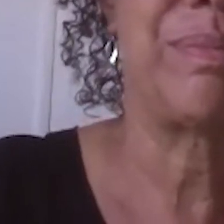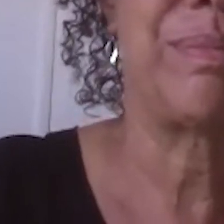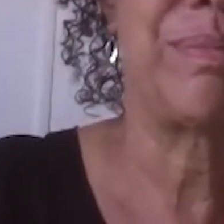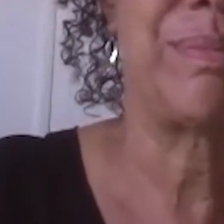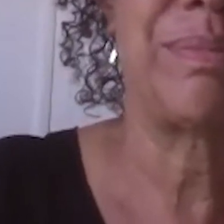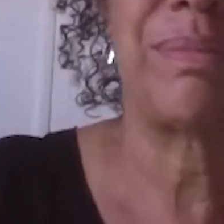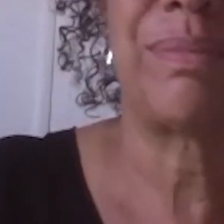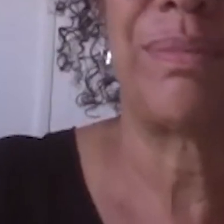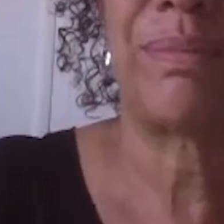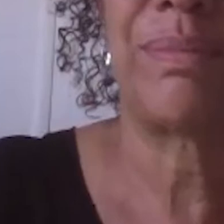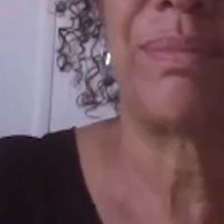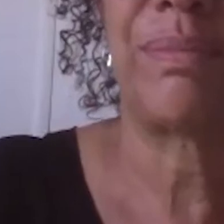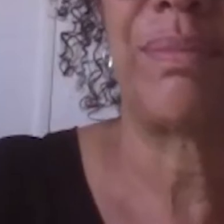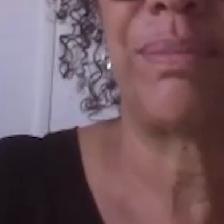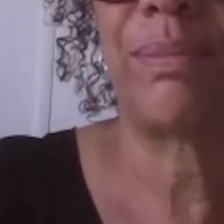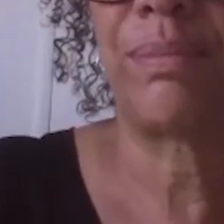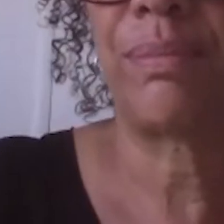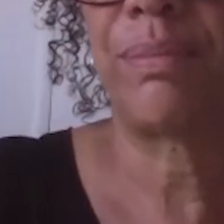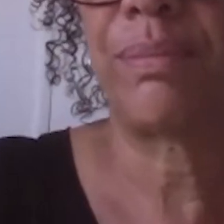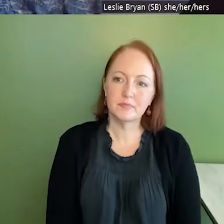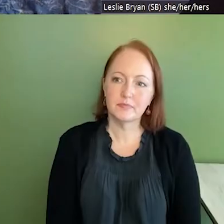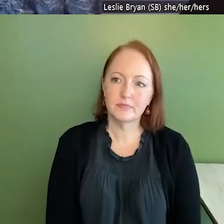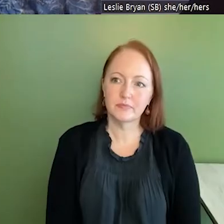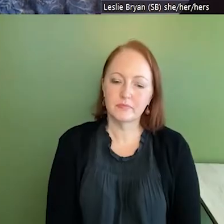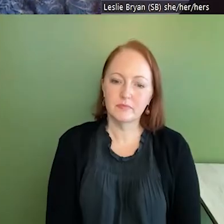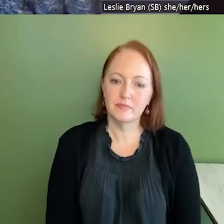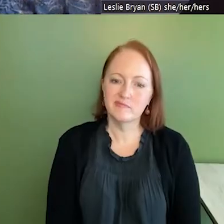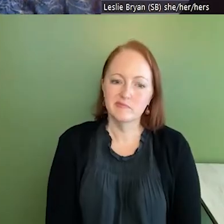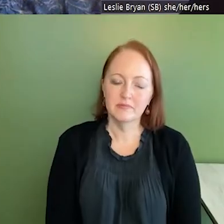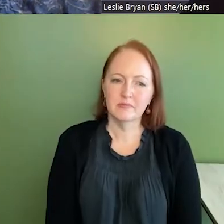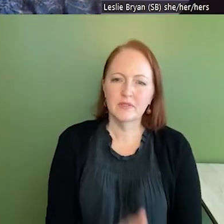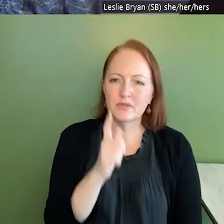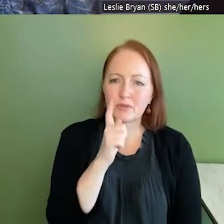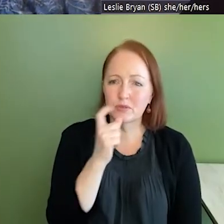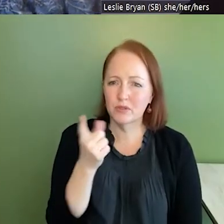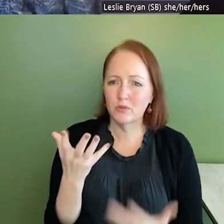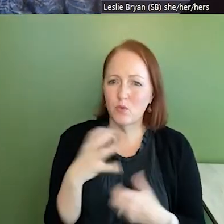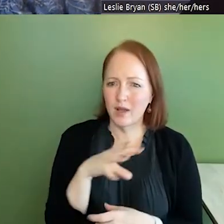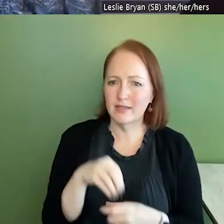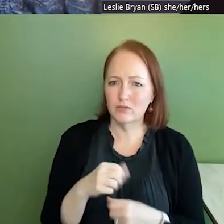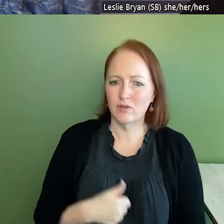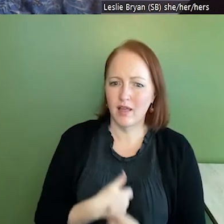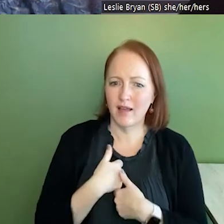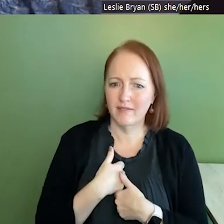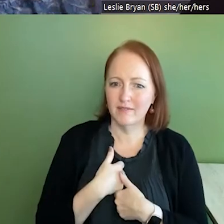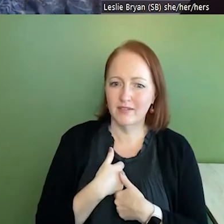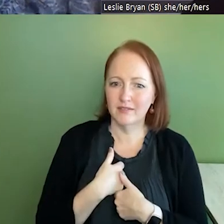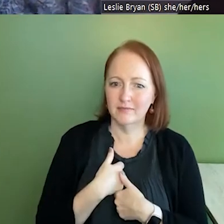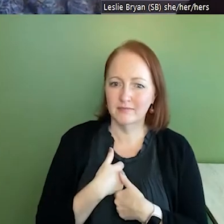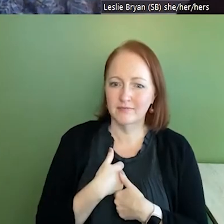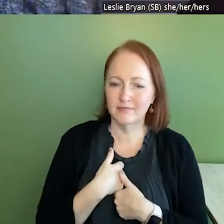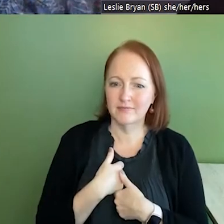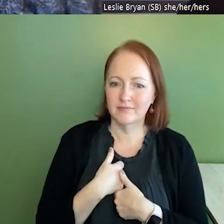Look at this. Who do you want in your life? Right? I